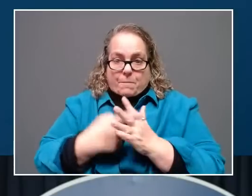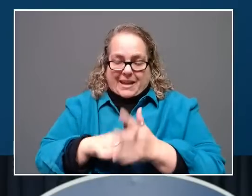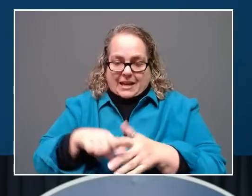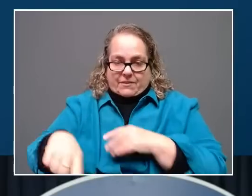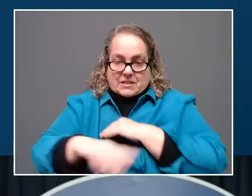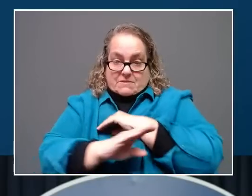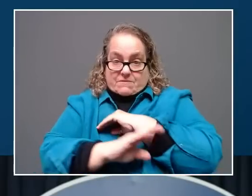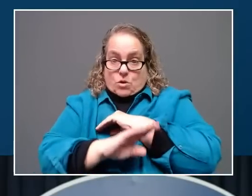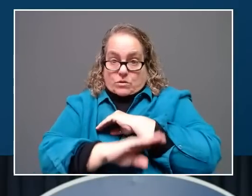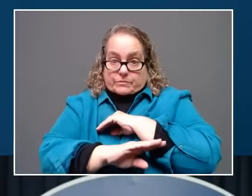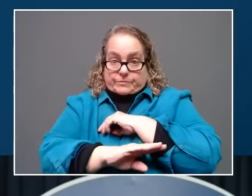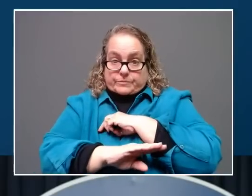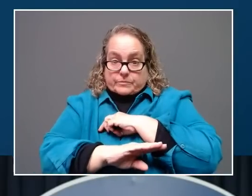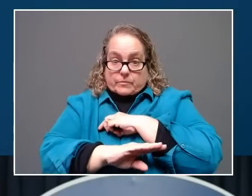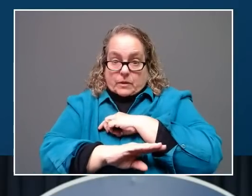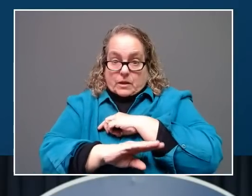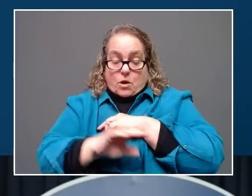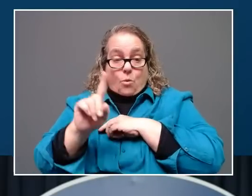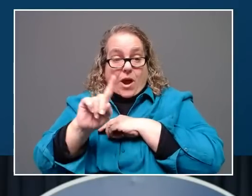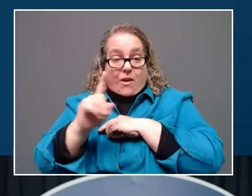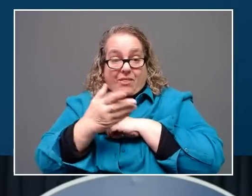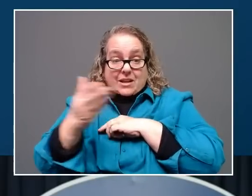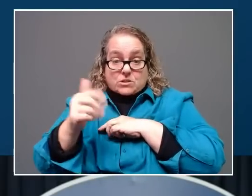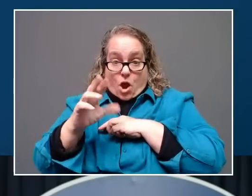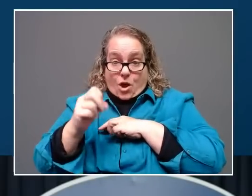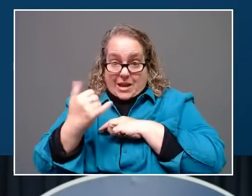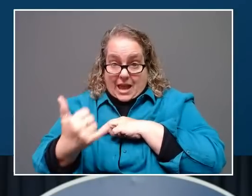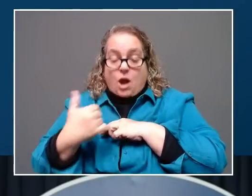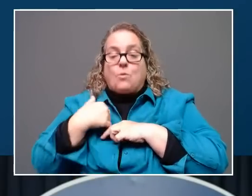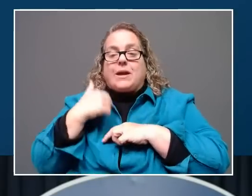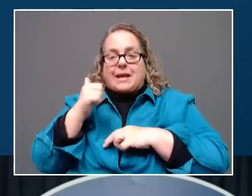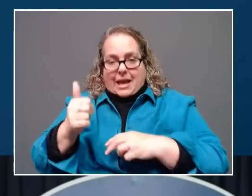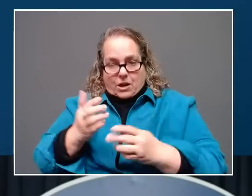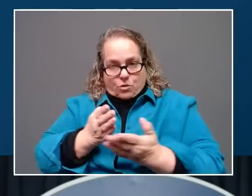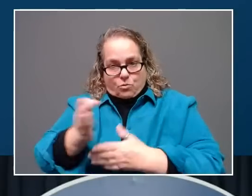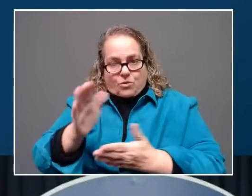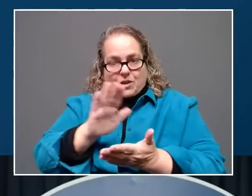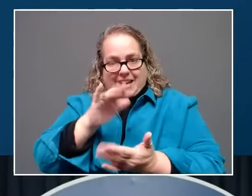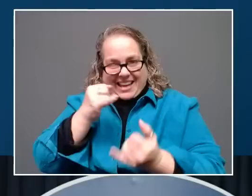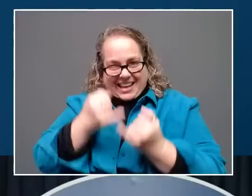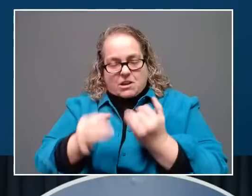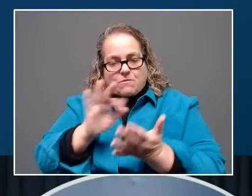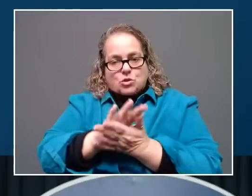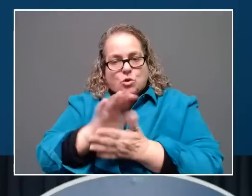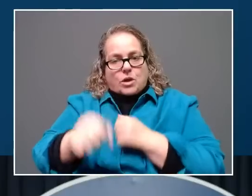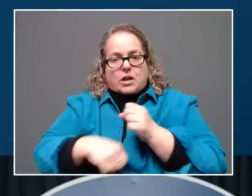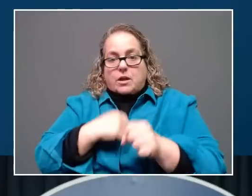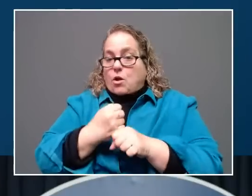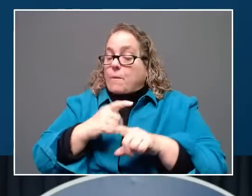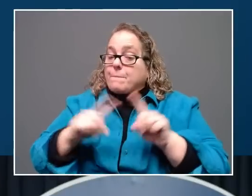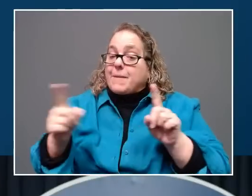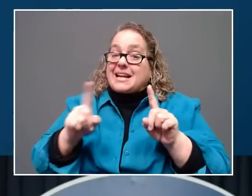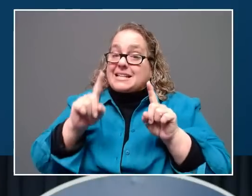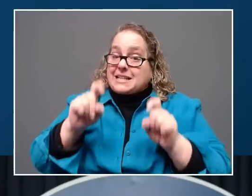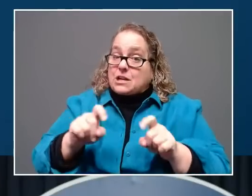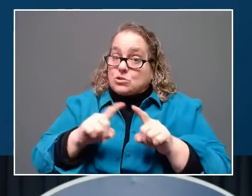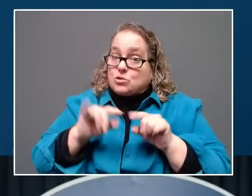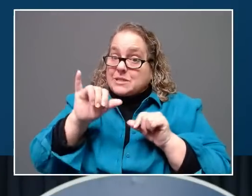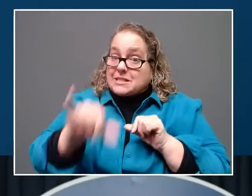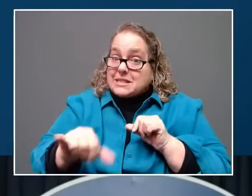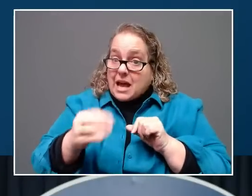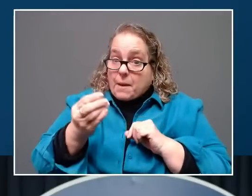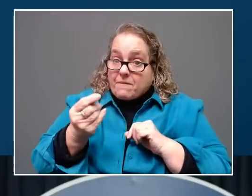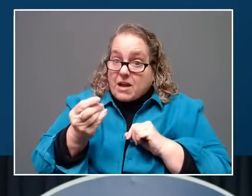We think with where things are now, we can get through the end of the school year, but we would not have test to stay funding